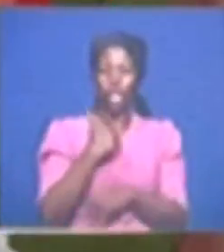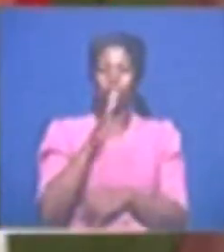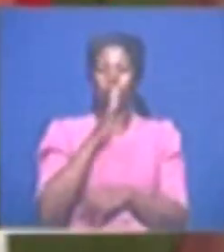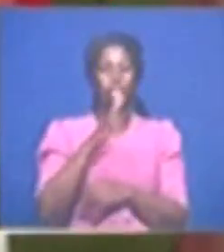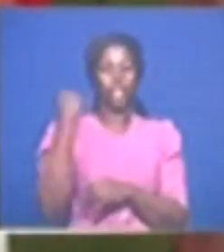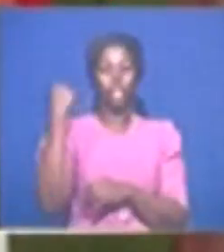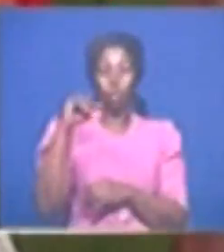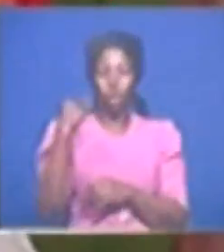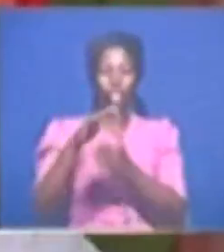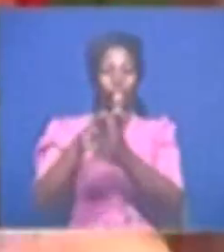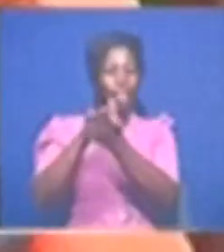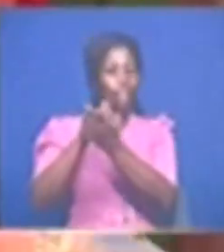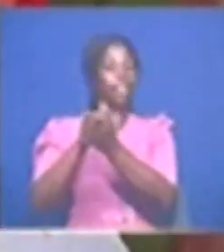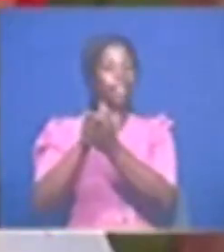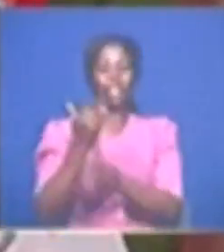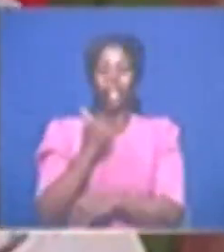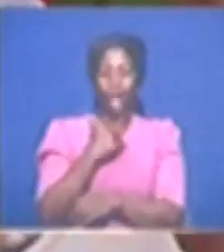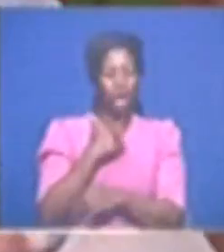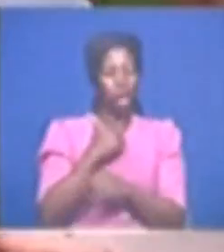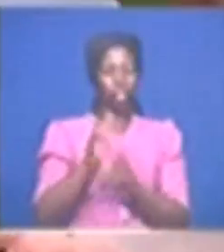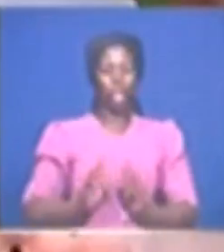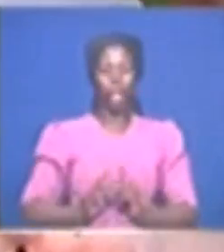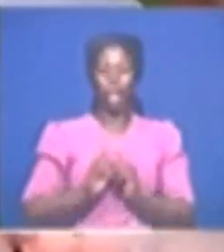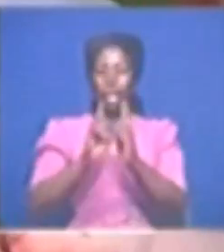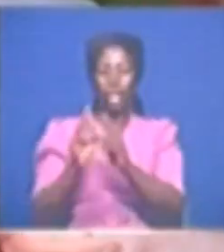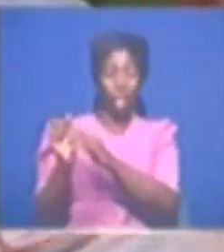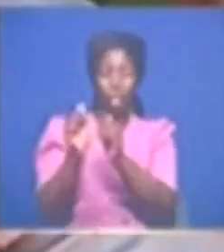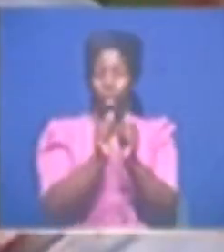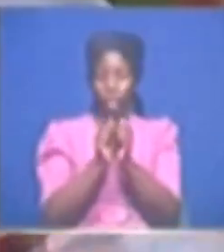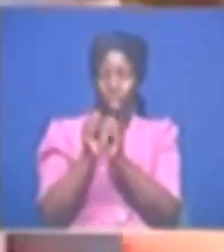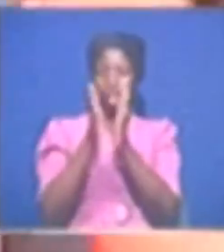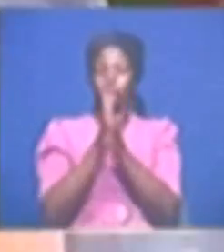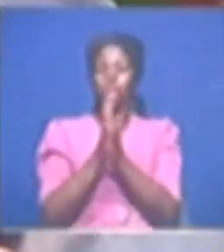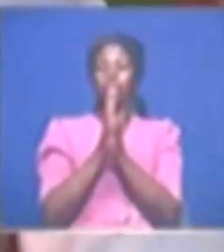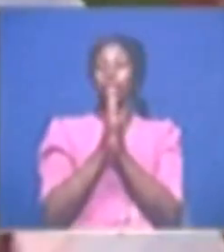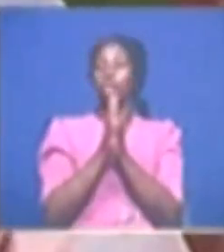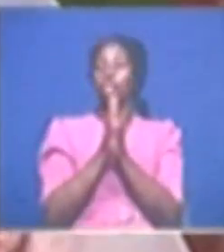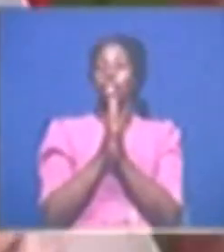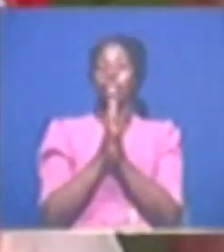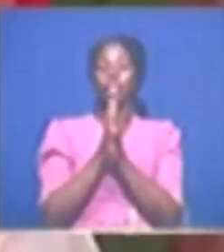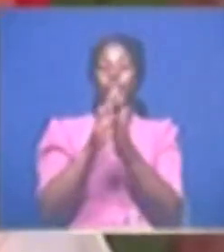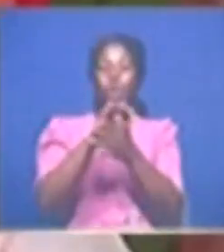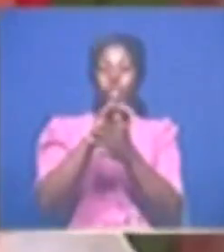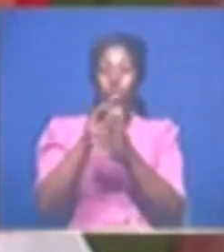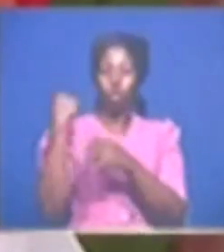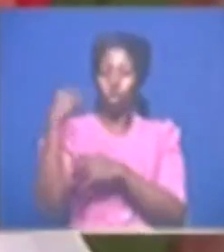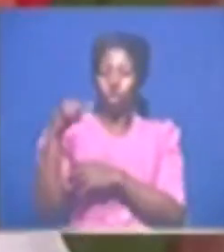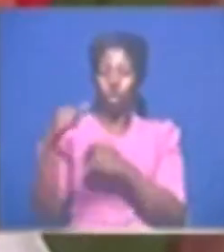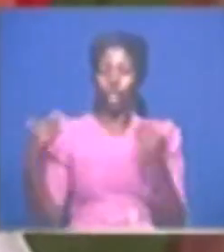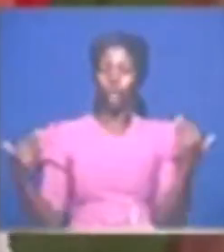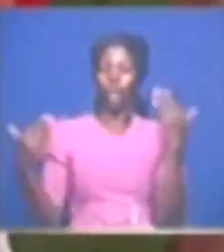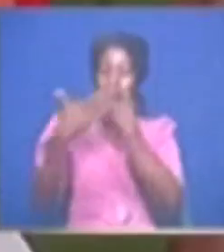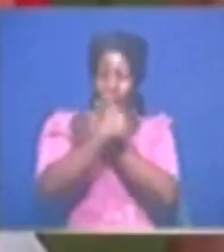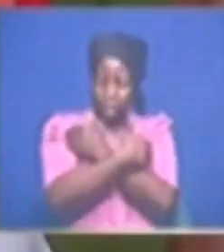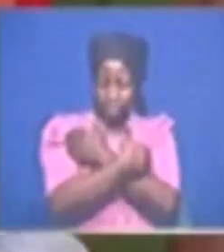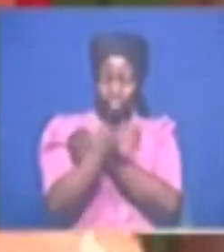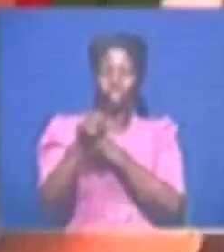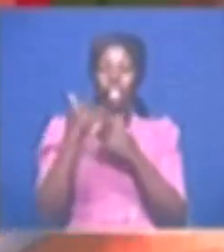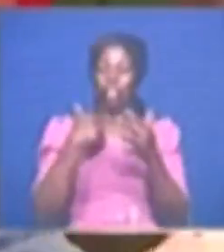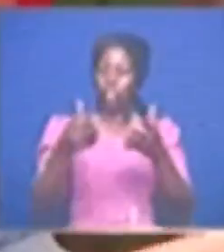handshake na ikaambatana vile vile na golden hug ndiyo imeweza